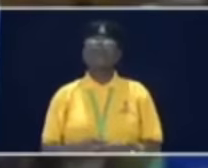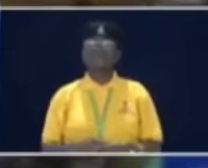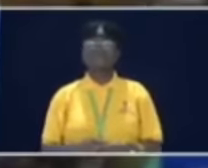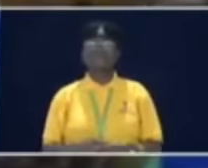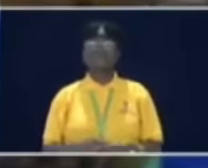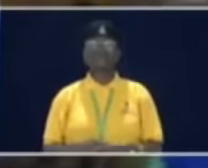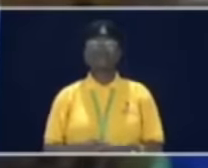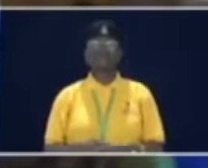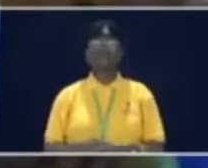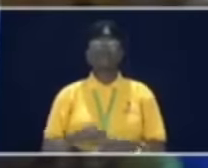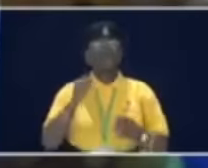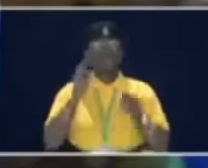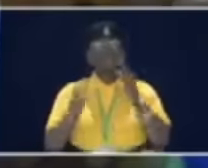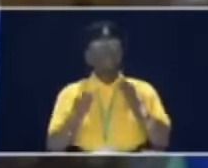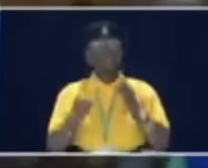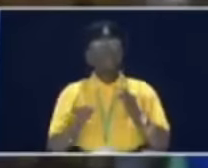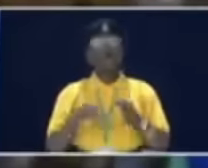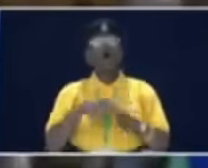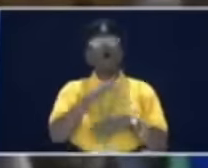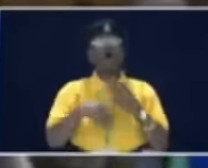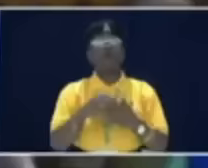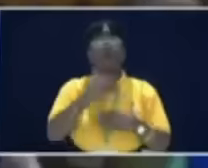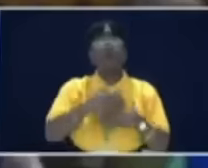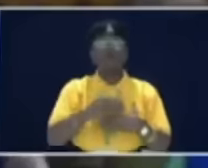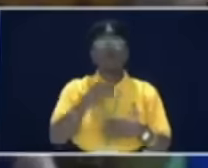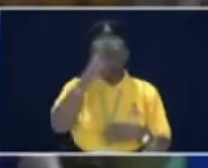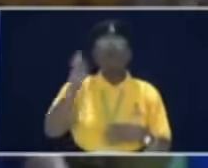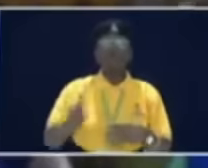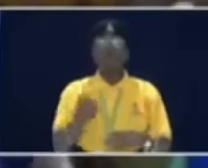If all wars must come down,